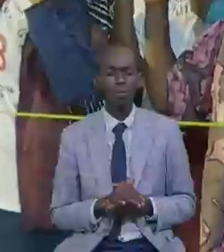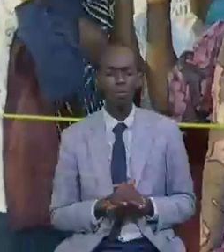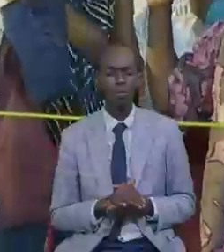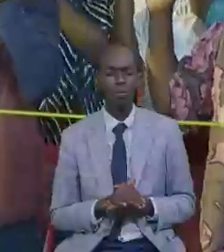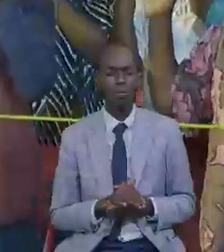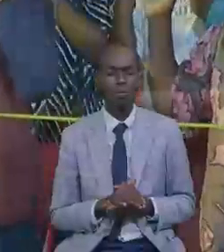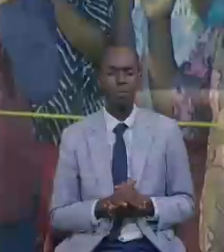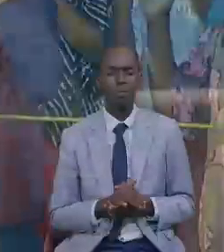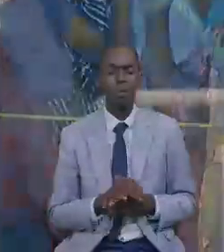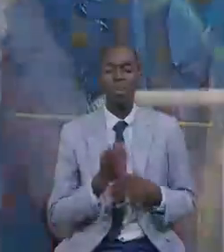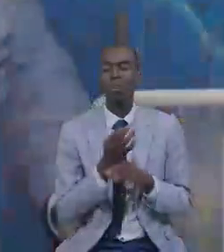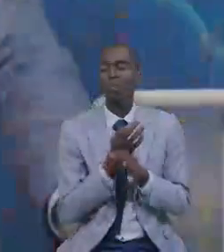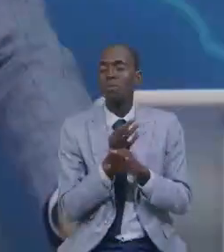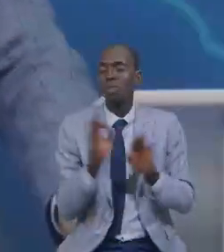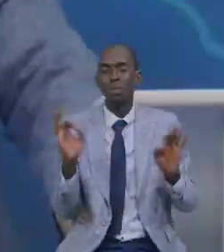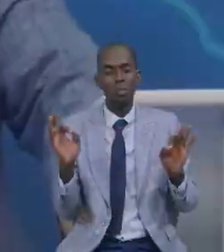Freedom.